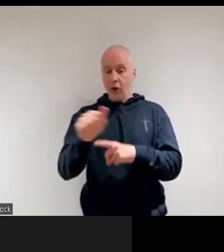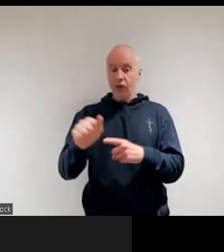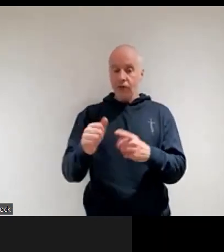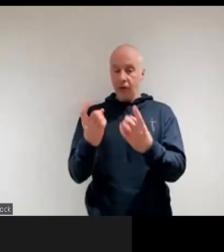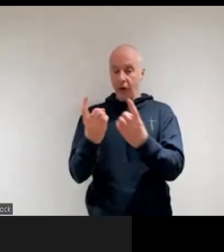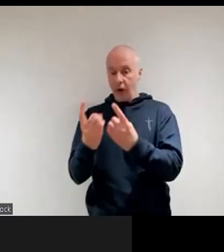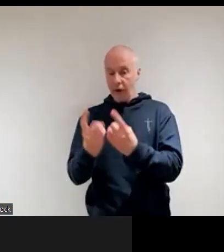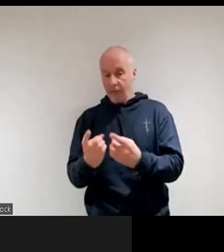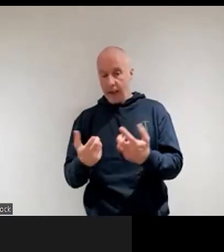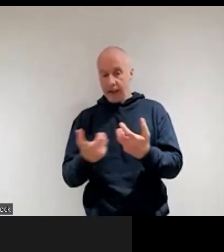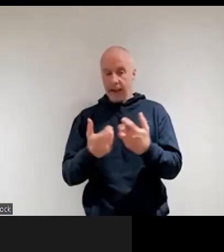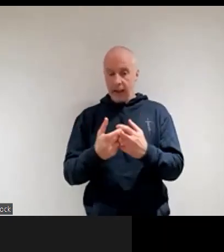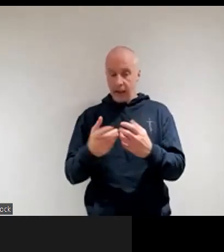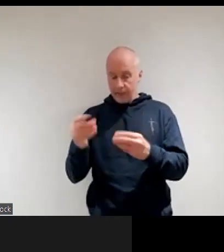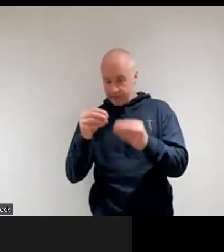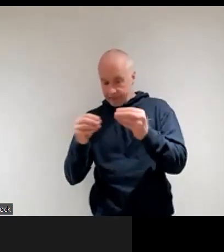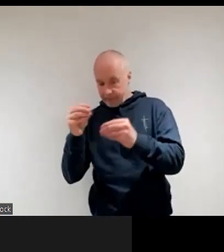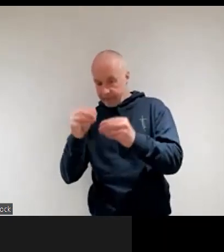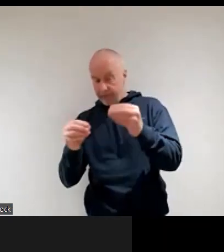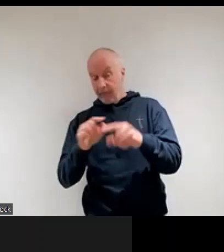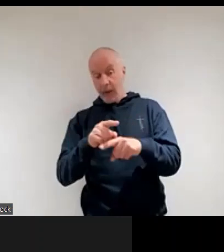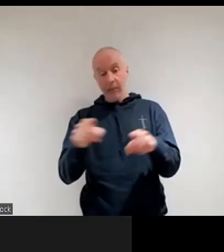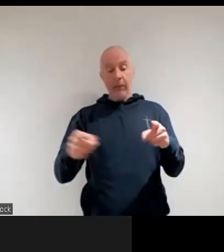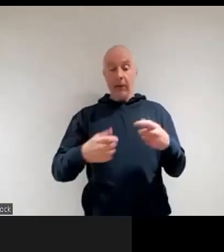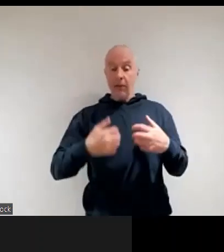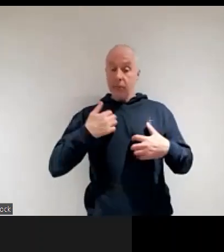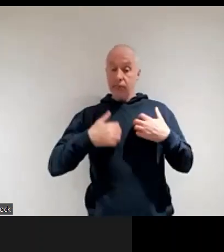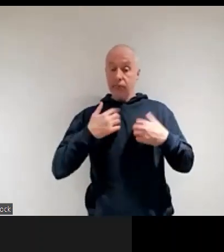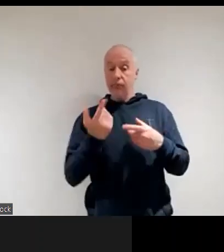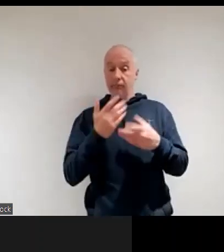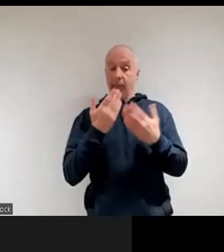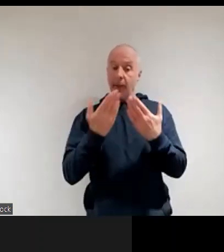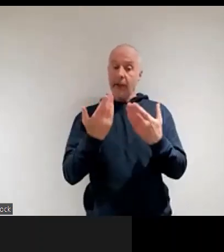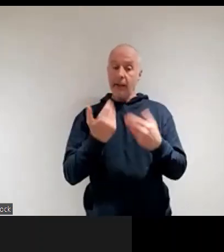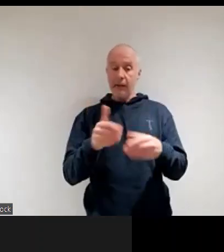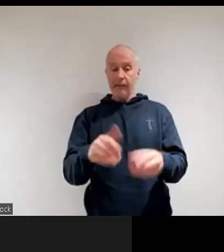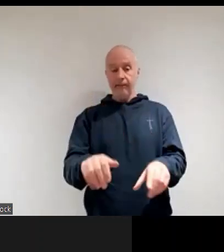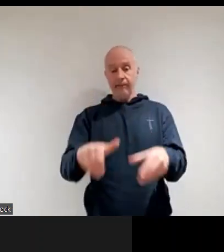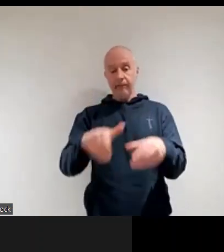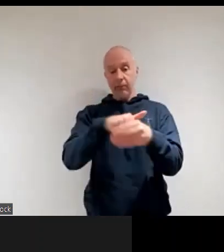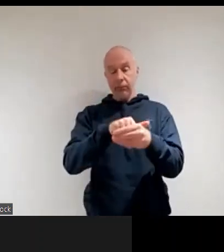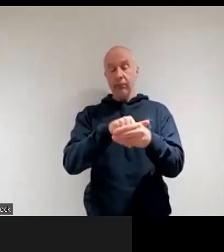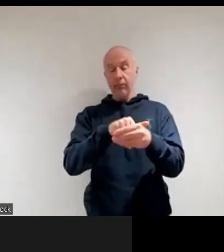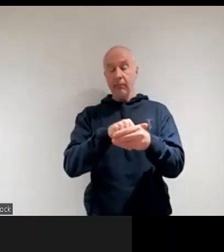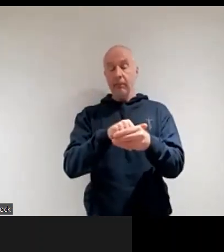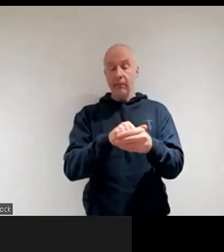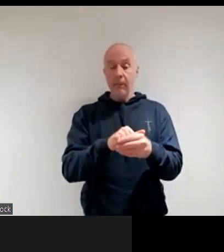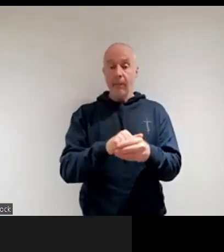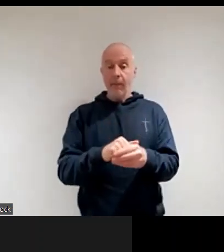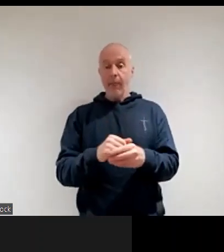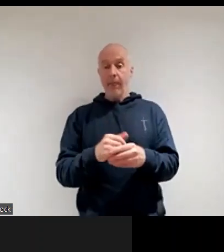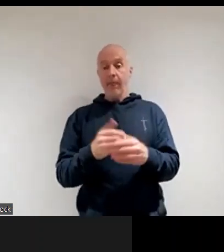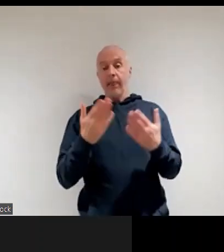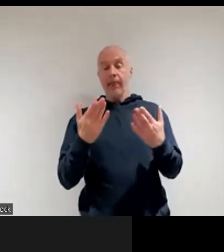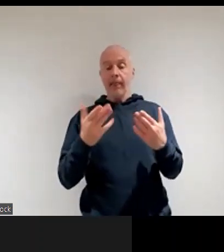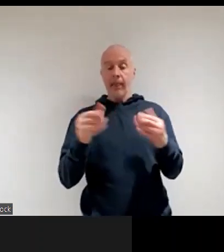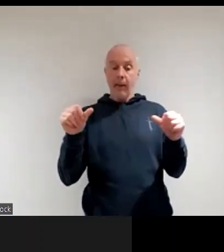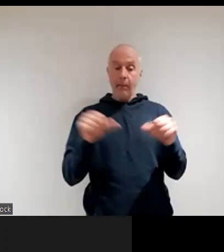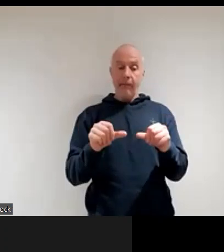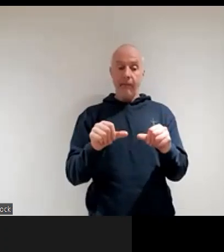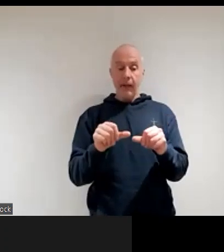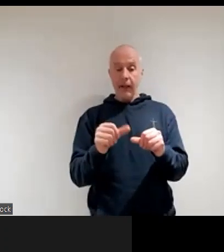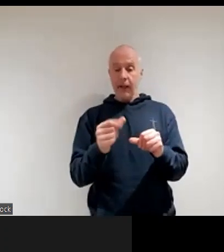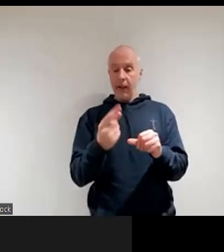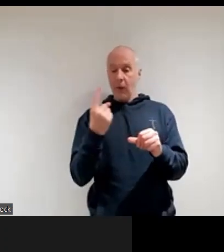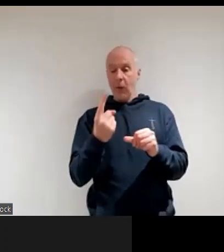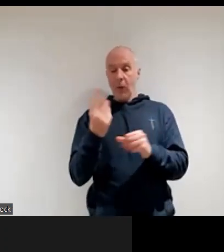very well be a talk you don't want to miss. So with no further ado, I'm going to very briefly introduce you to